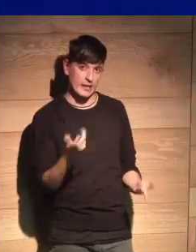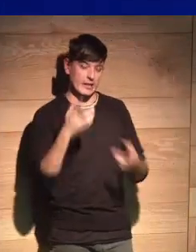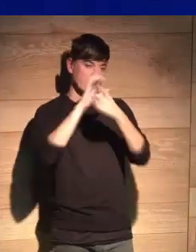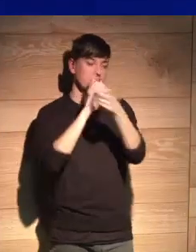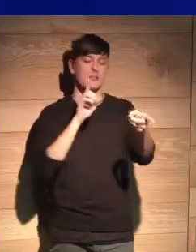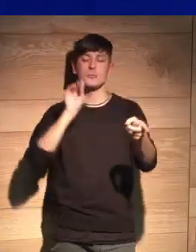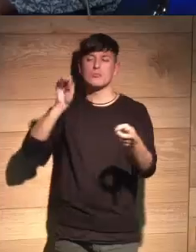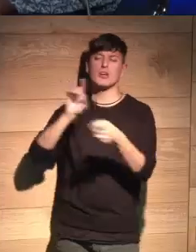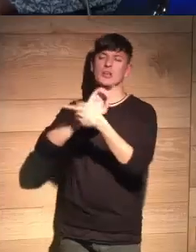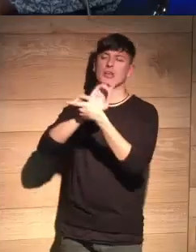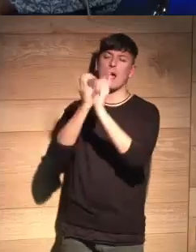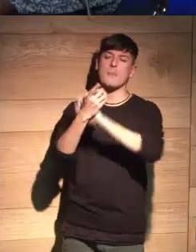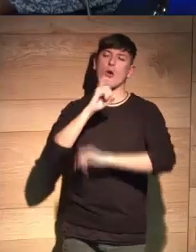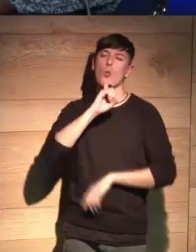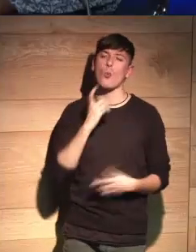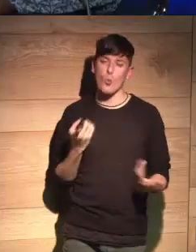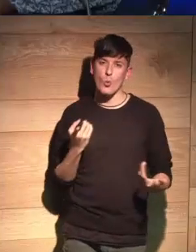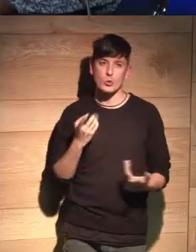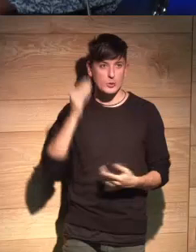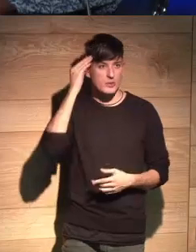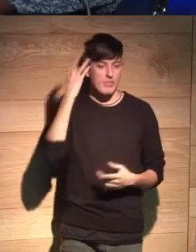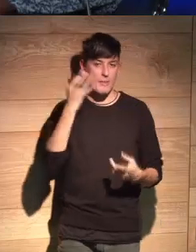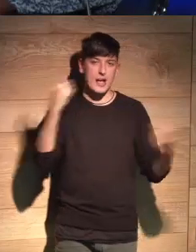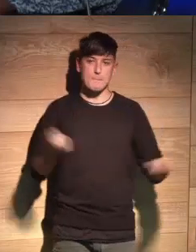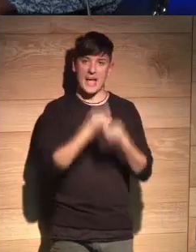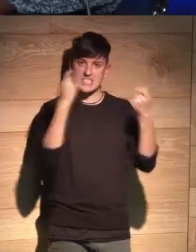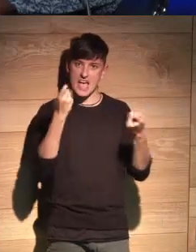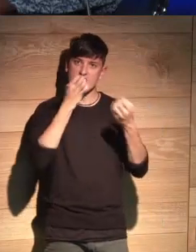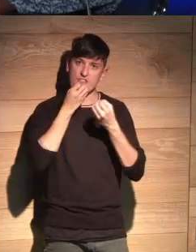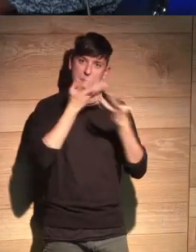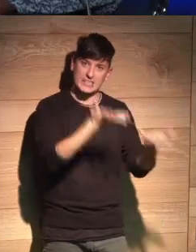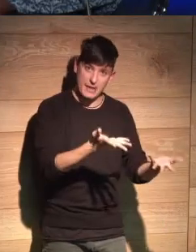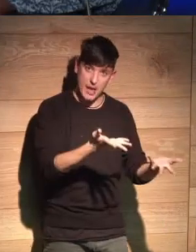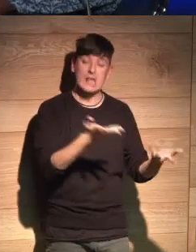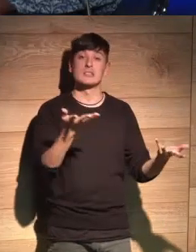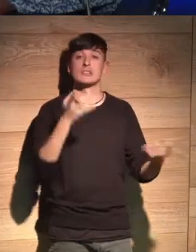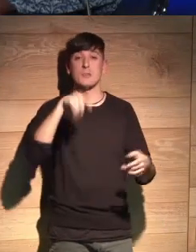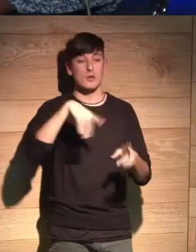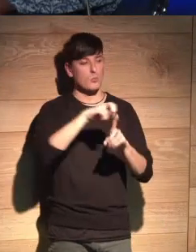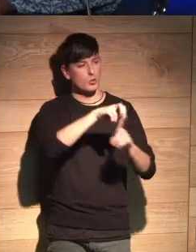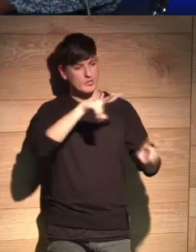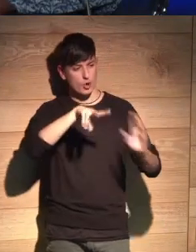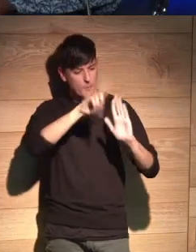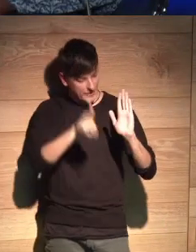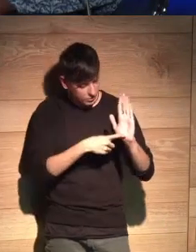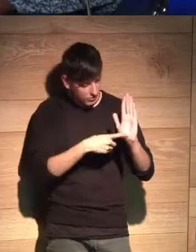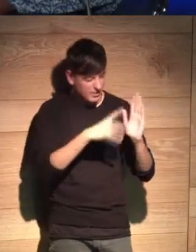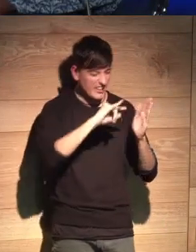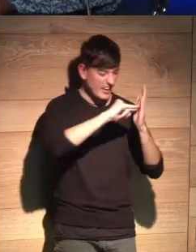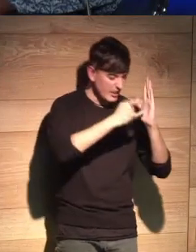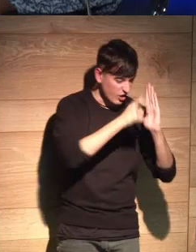can be changed? Well, first, information campaigns. We have to give